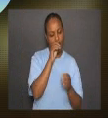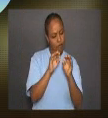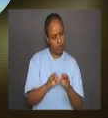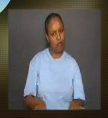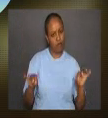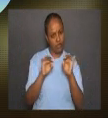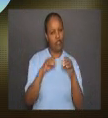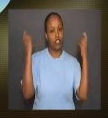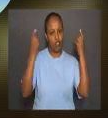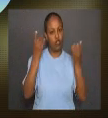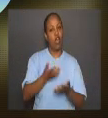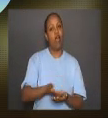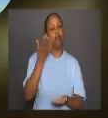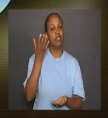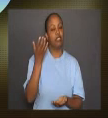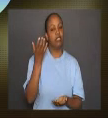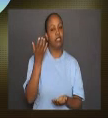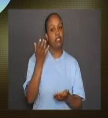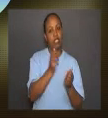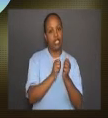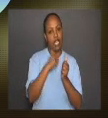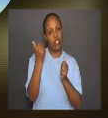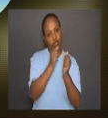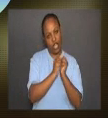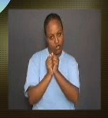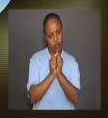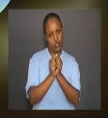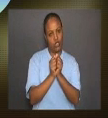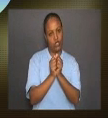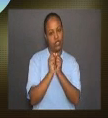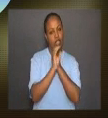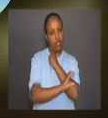important natural resources with other countries.